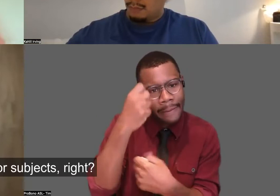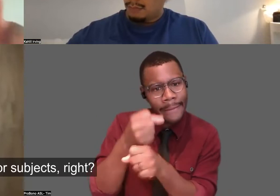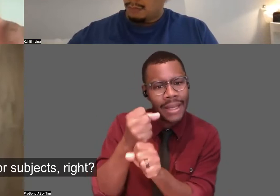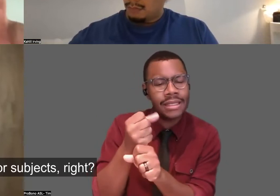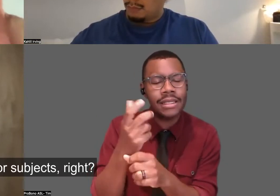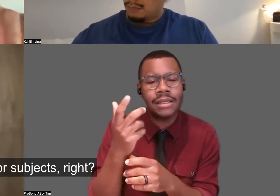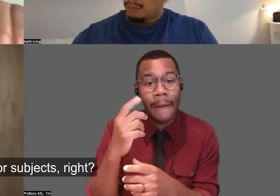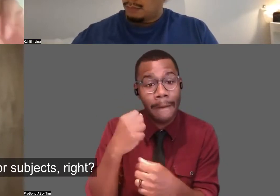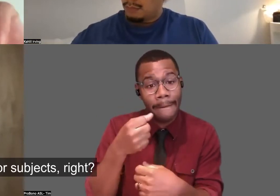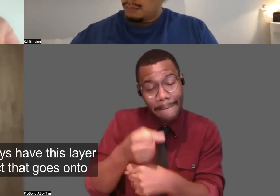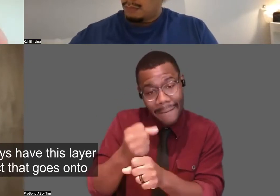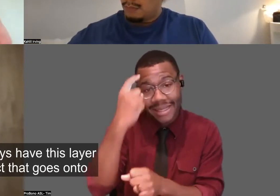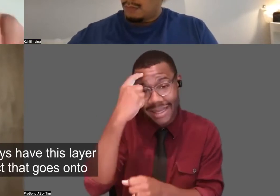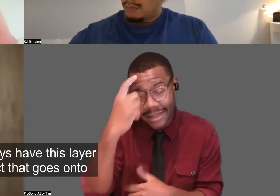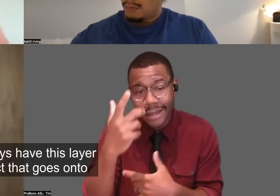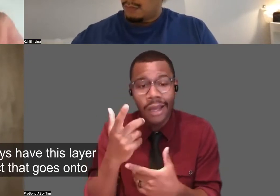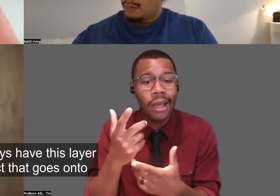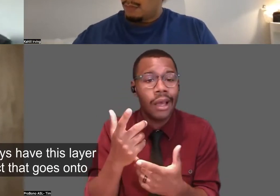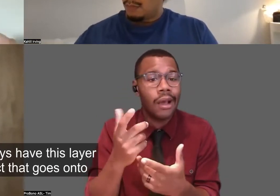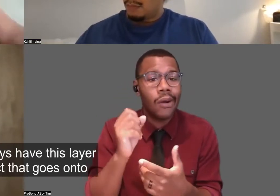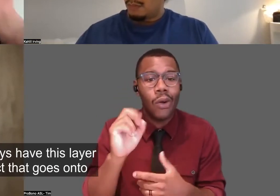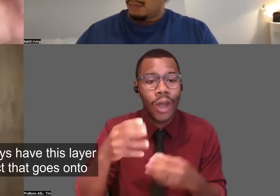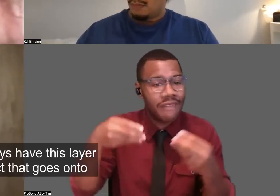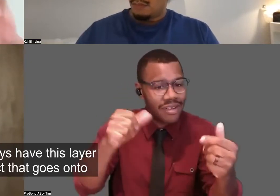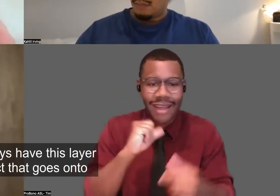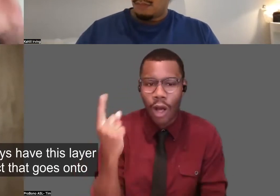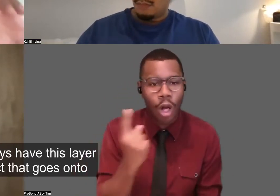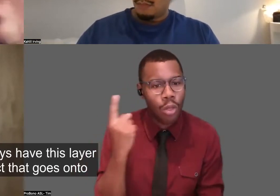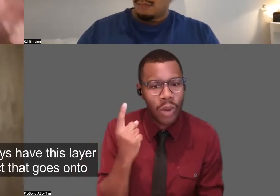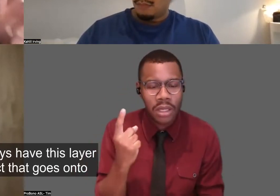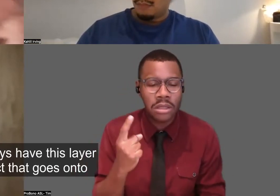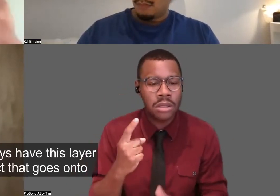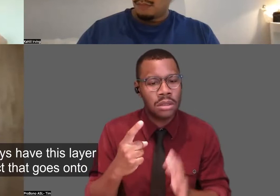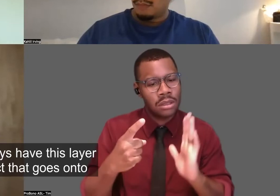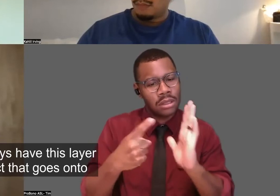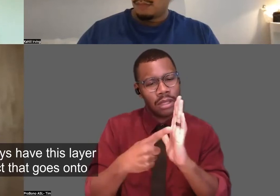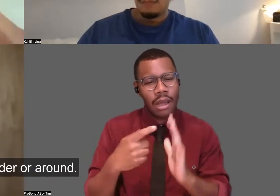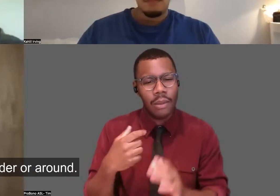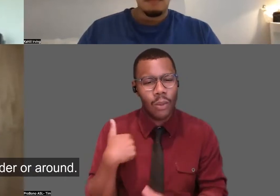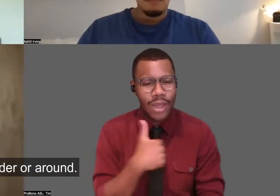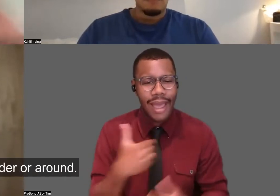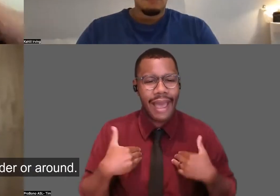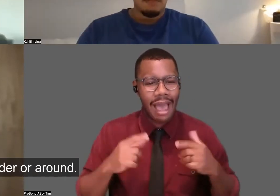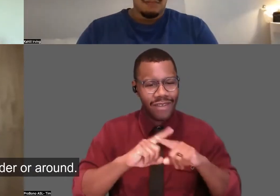objects or subjects, right? We always have this layer of affect that goes onto or under or around.